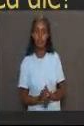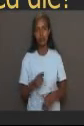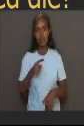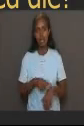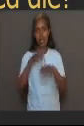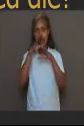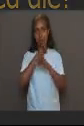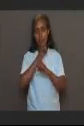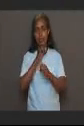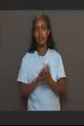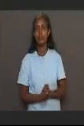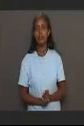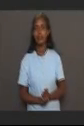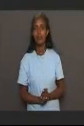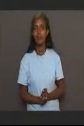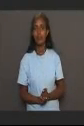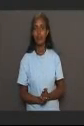Begin. Thumbs up.